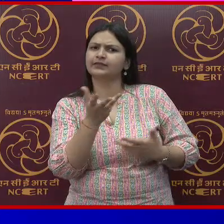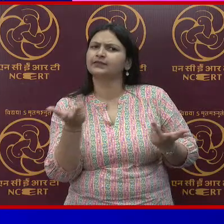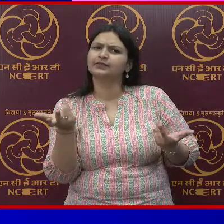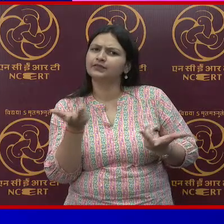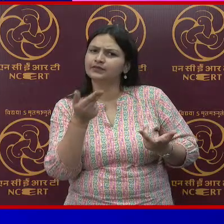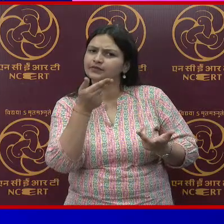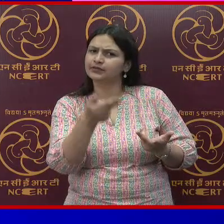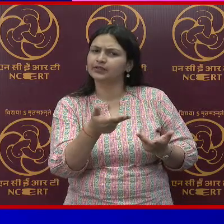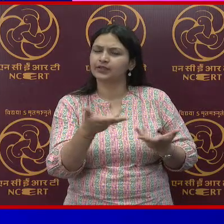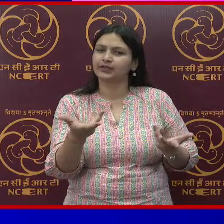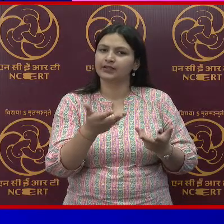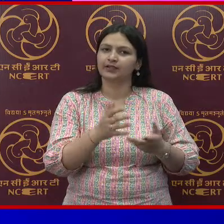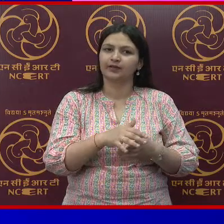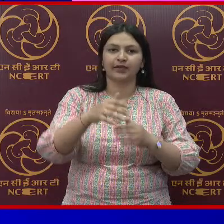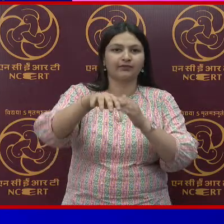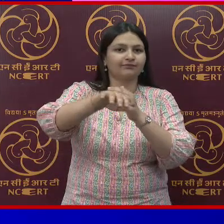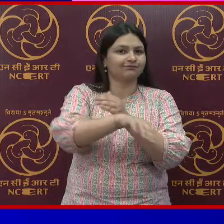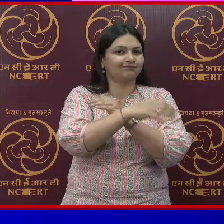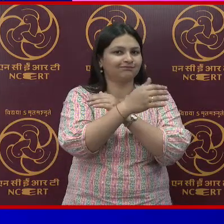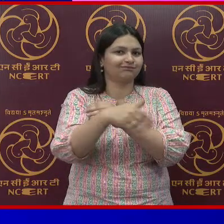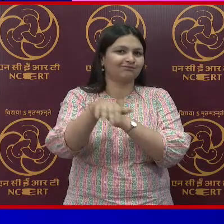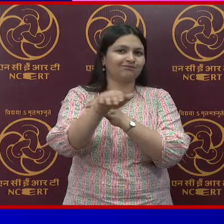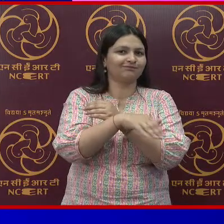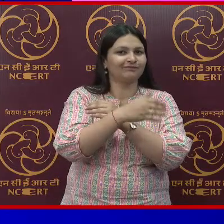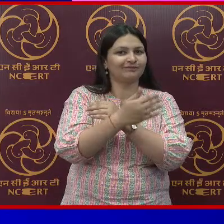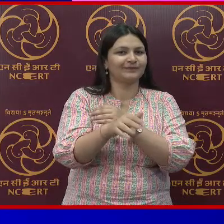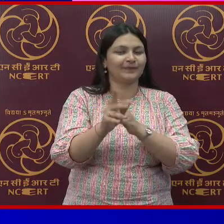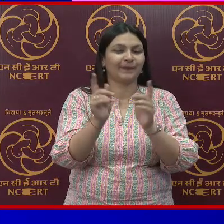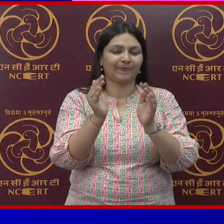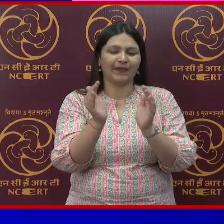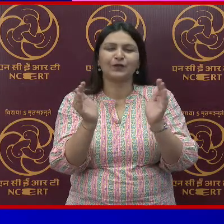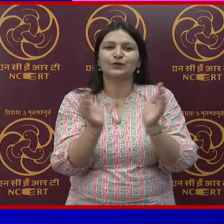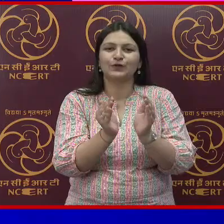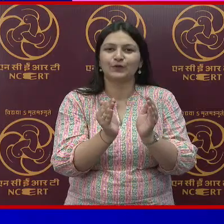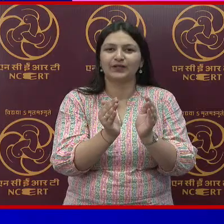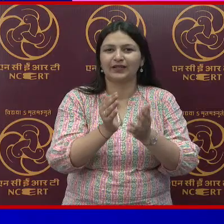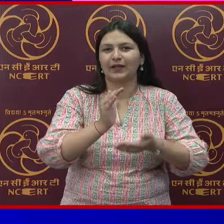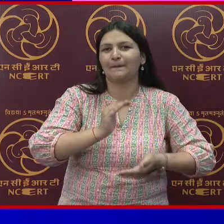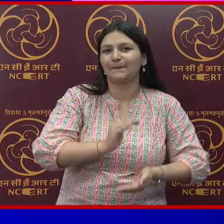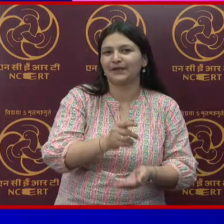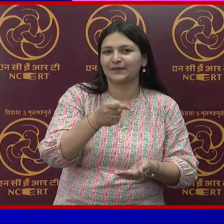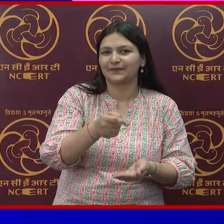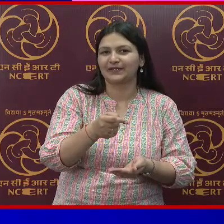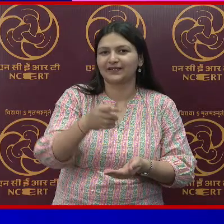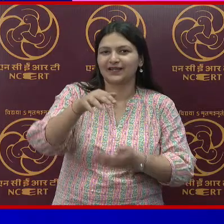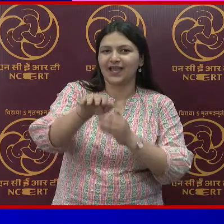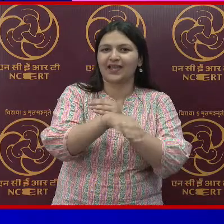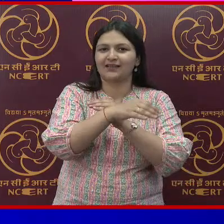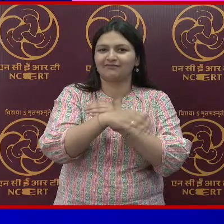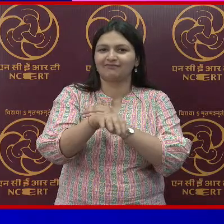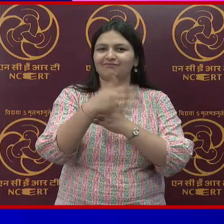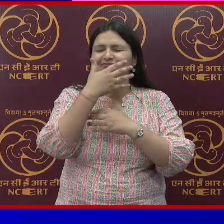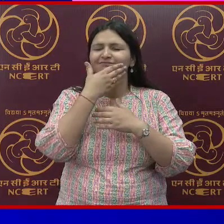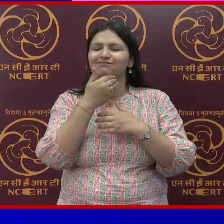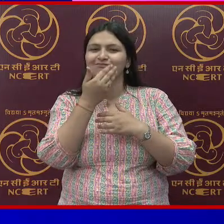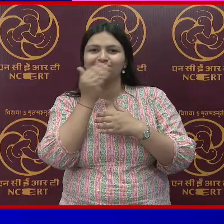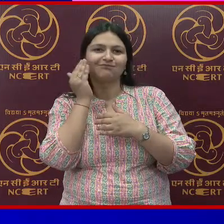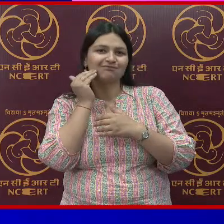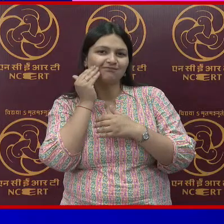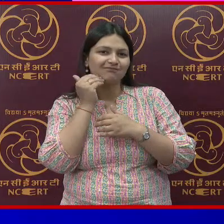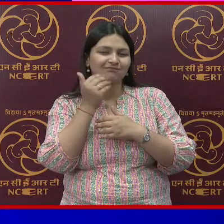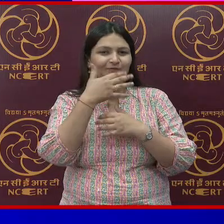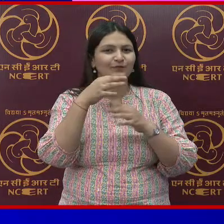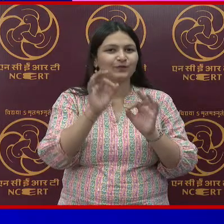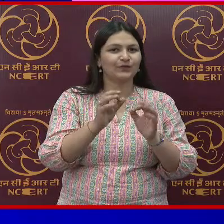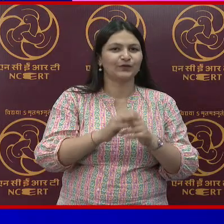Third tail, one by the help of is its tail. Elephant. Yes, it is an small elephant. baby. Yes. Baby elephant. It is a very cute baby Very elephant. cute baby elephant. Yes.